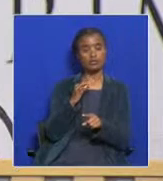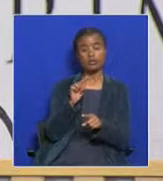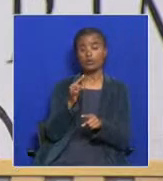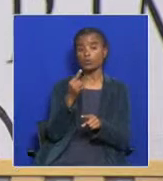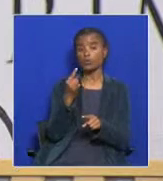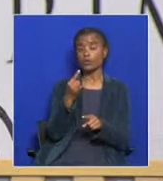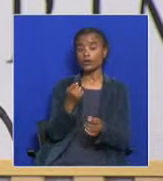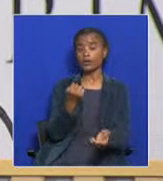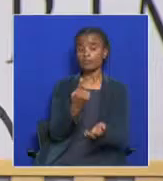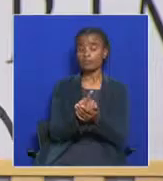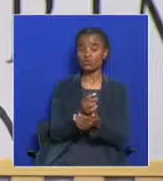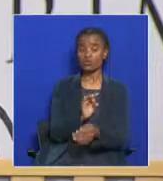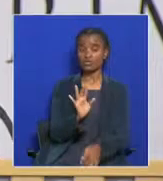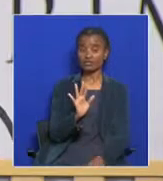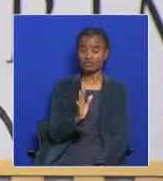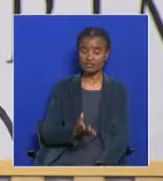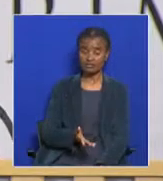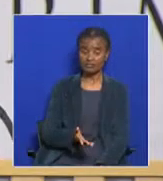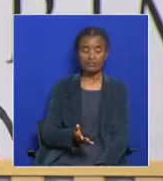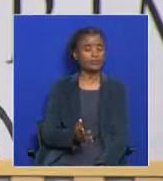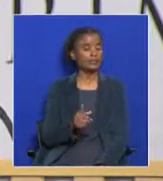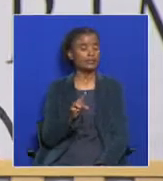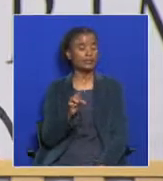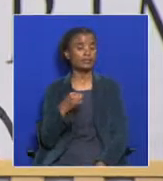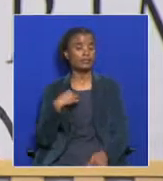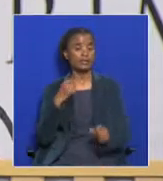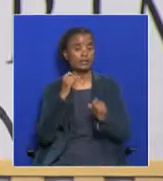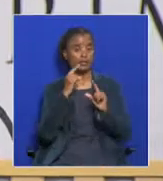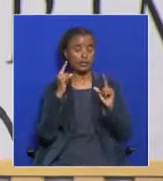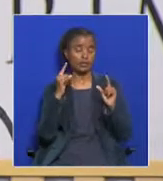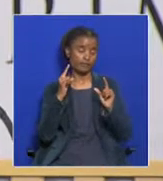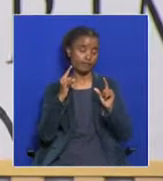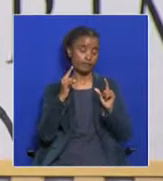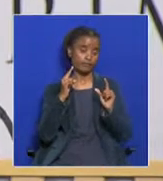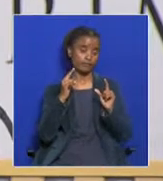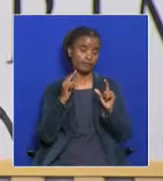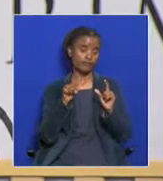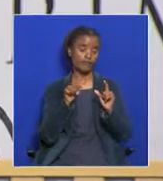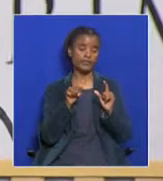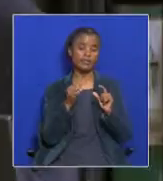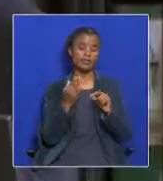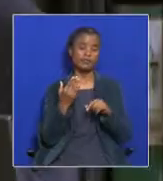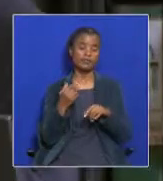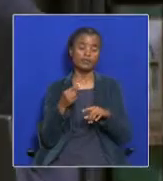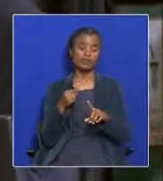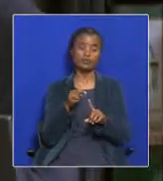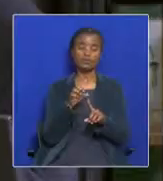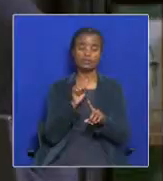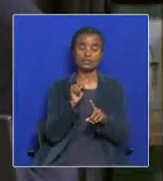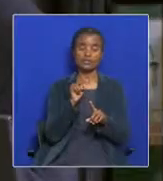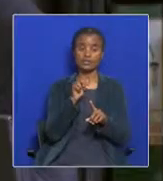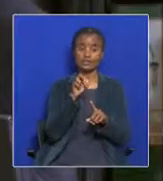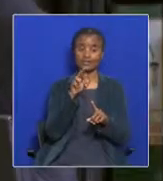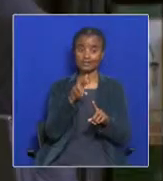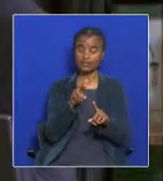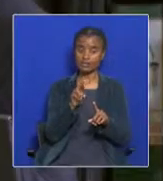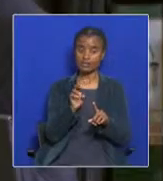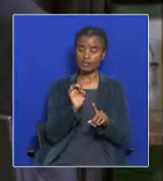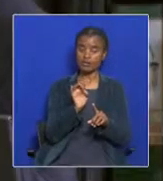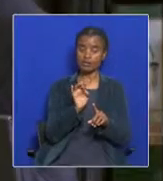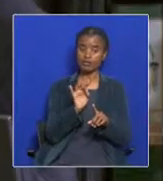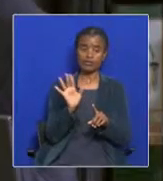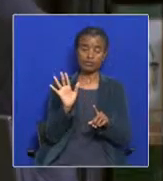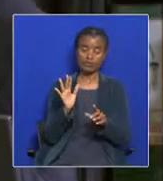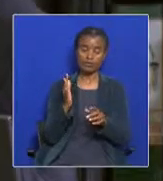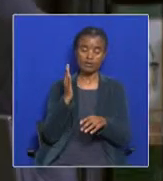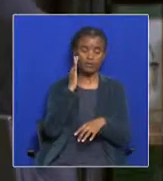The ones I'm aware of, Commissioner, was the one of Warrant Officer Sanders and this one. But surely it could not have been. It just could